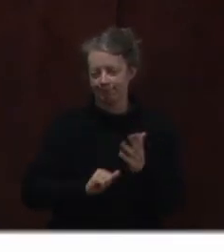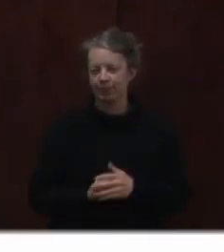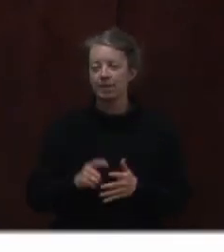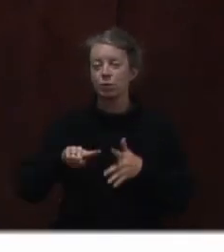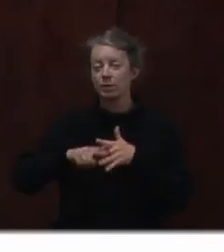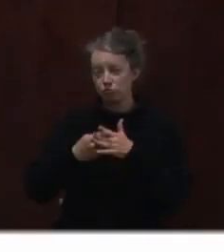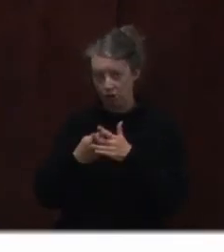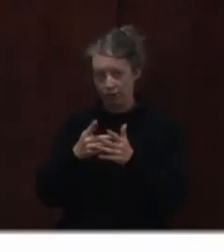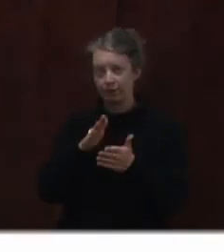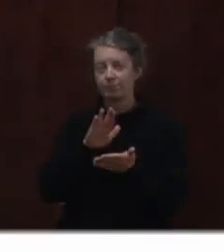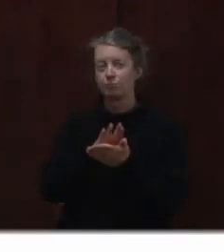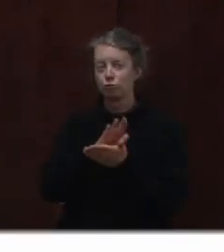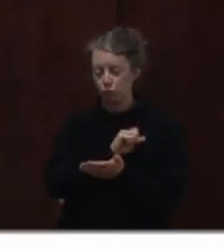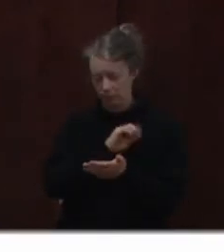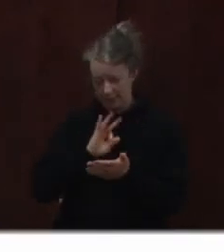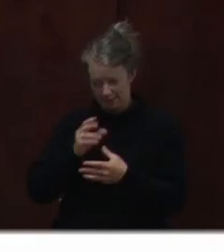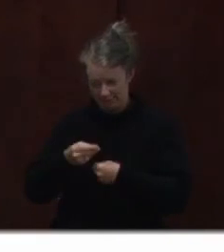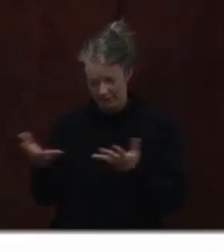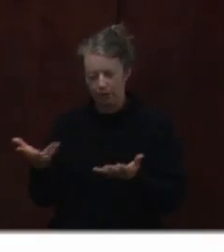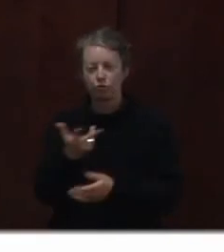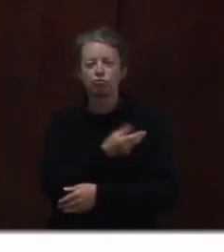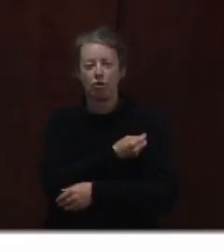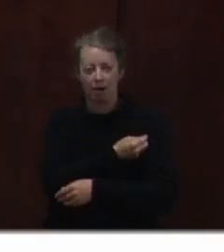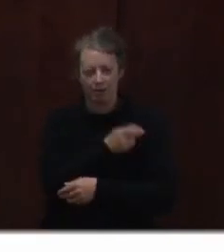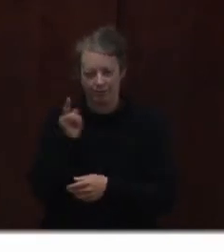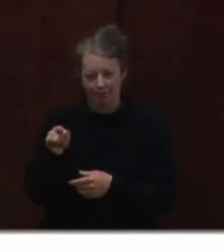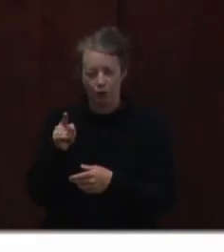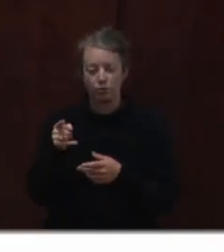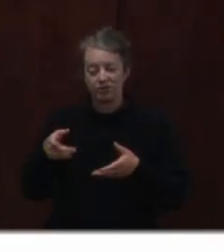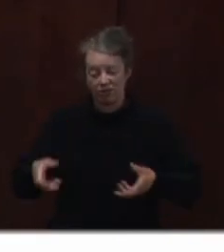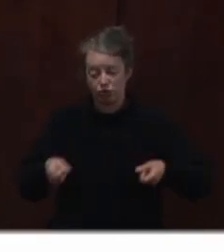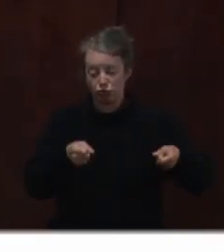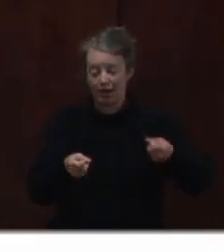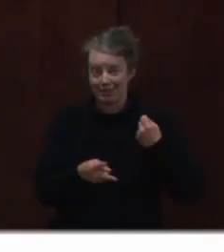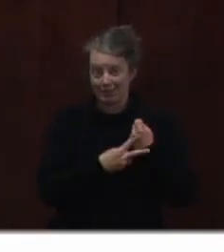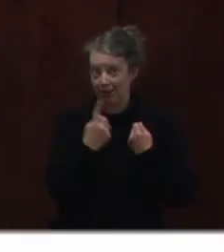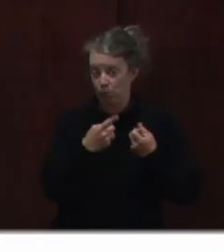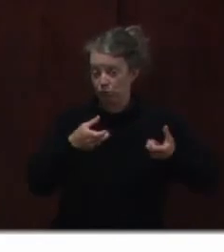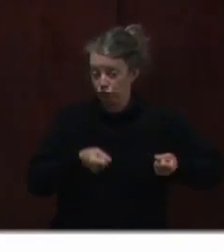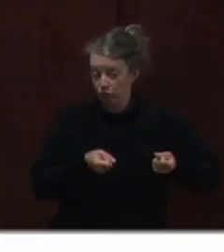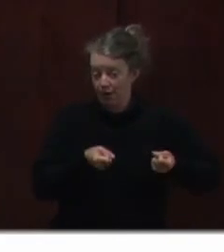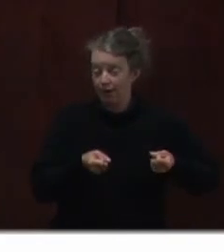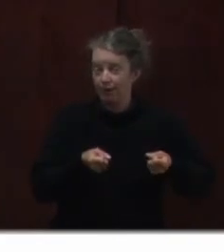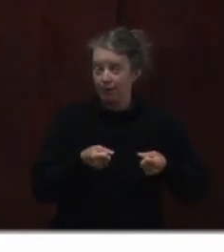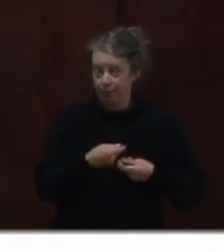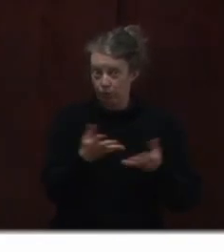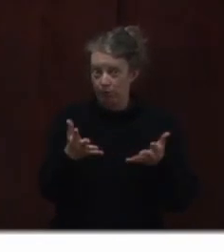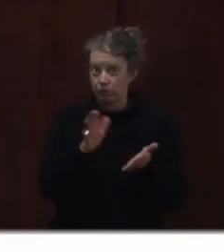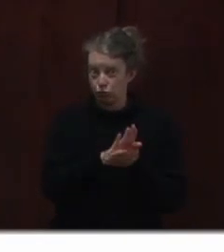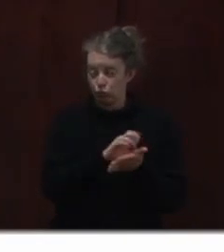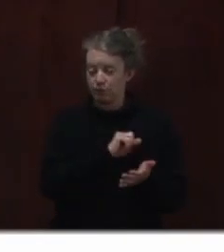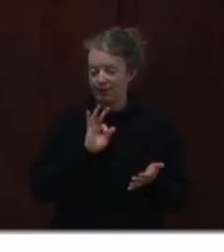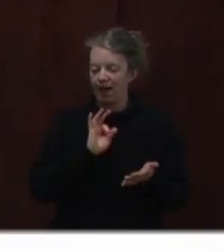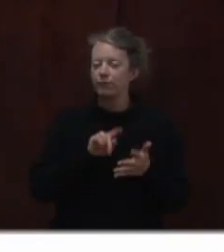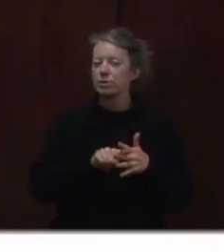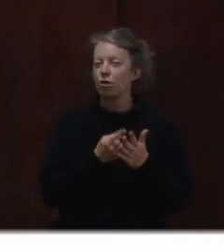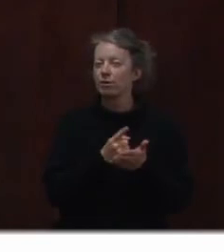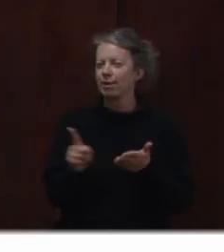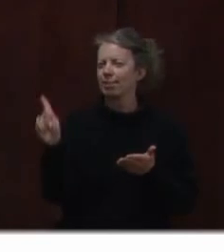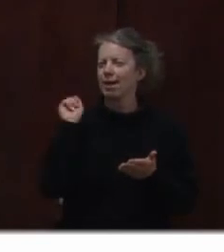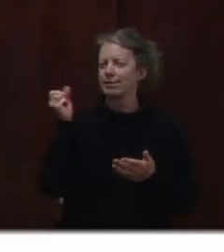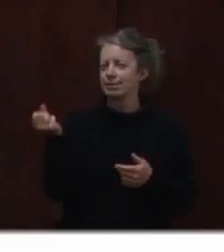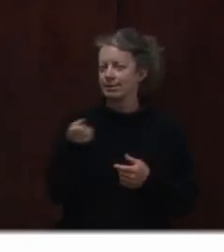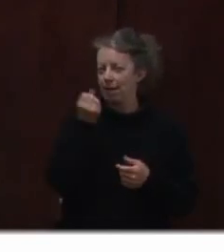school staff using the set-aside. That began last Saturday, February 27th. And as a reminder, that was